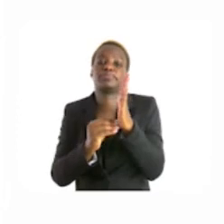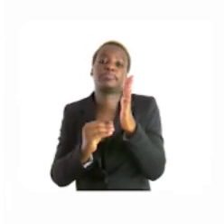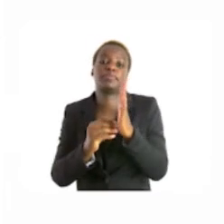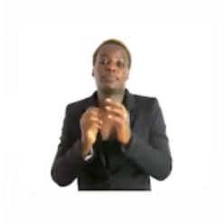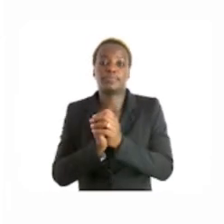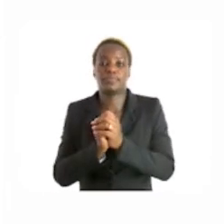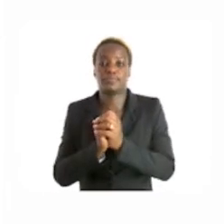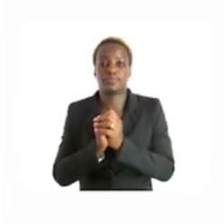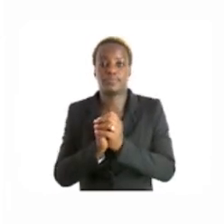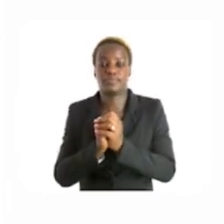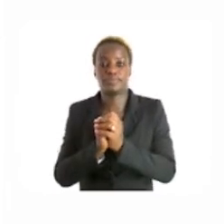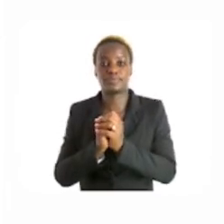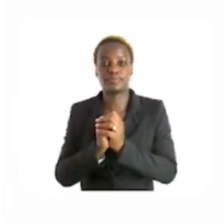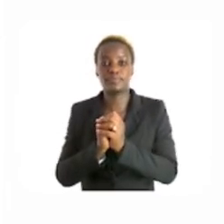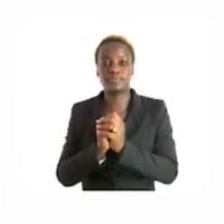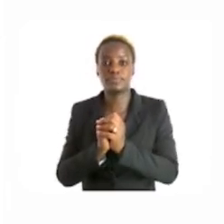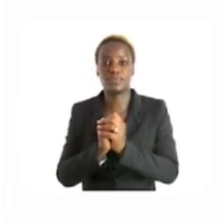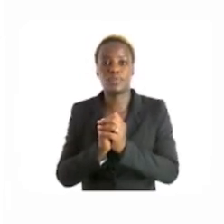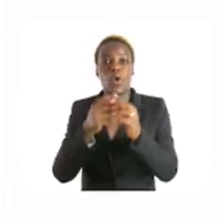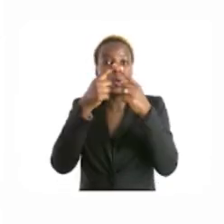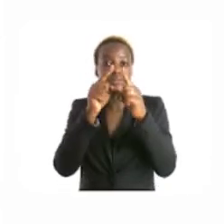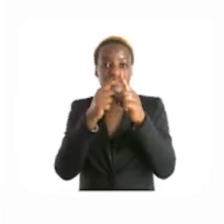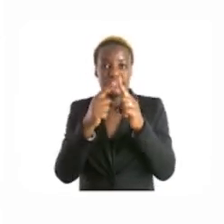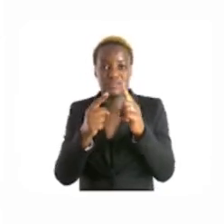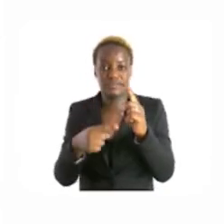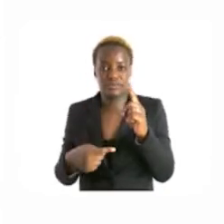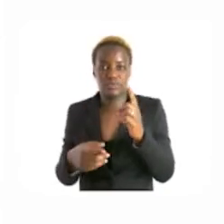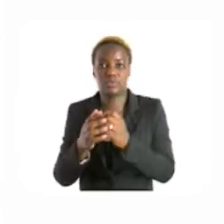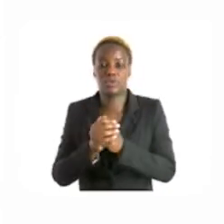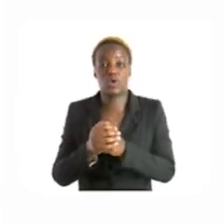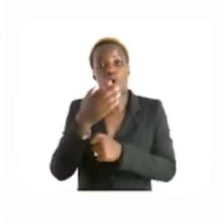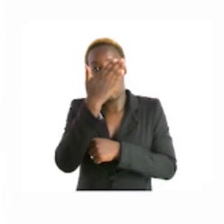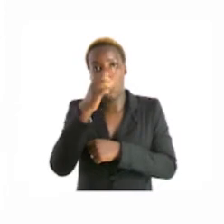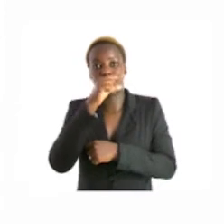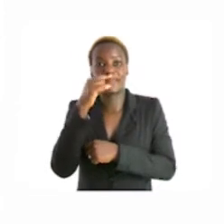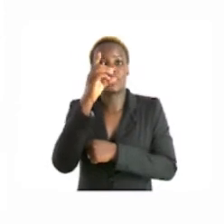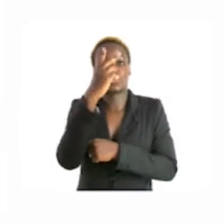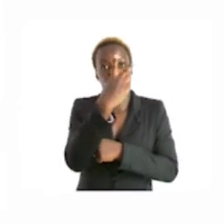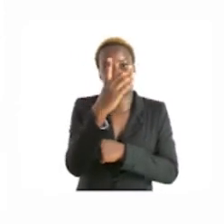the squares as well. All of these ones are called the 2D shapes.